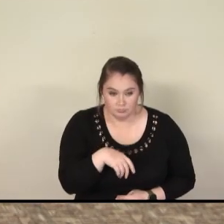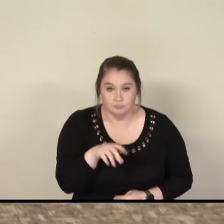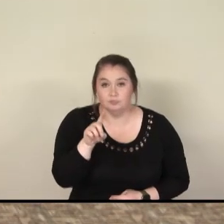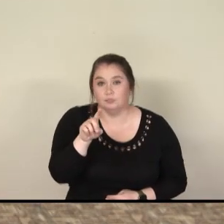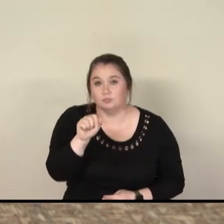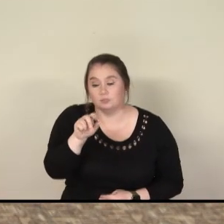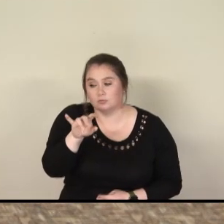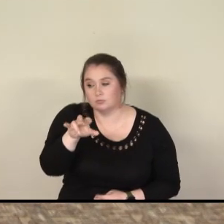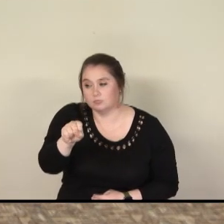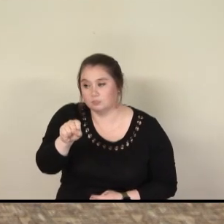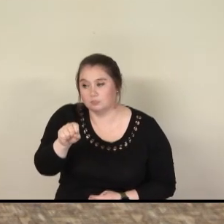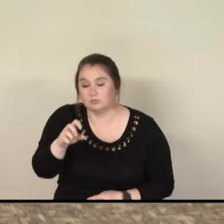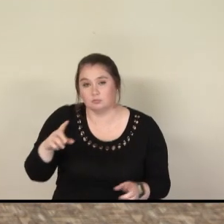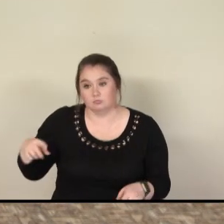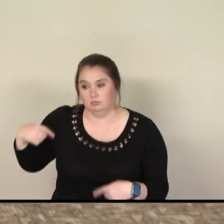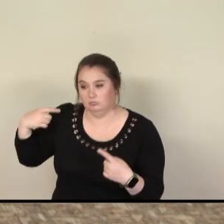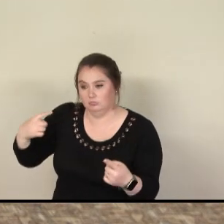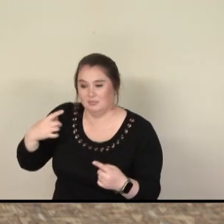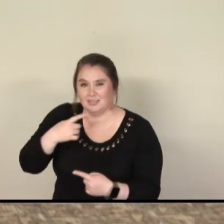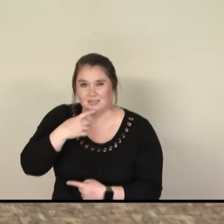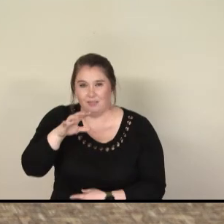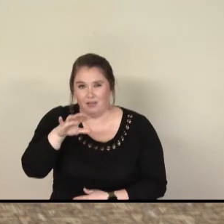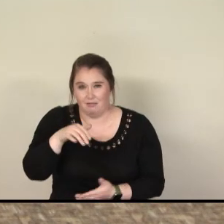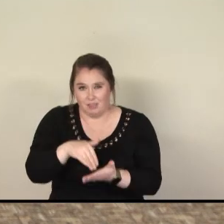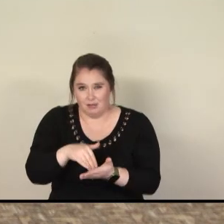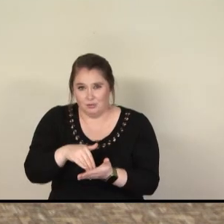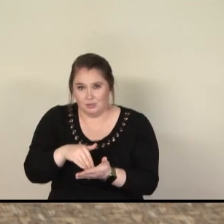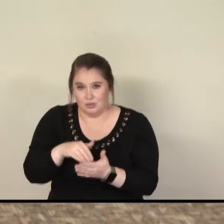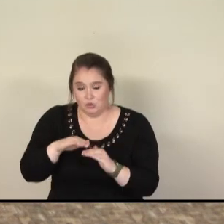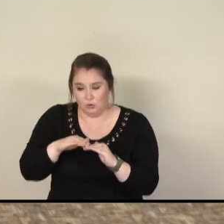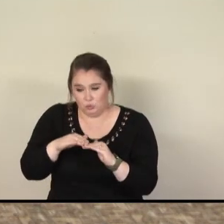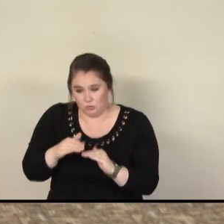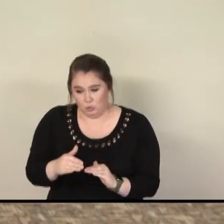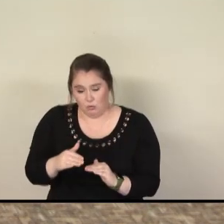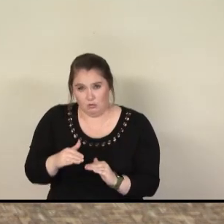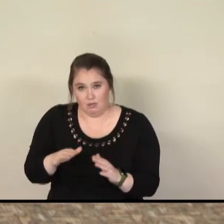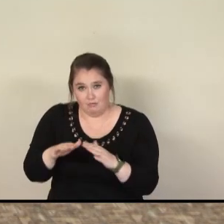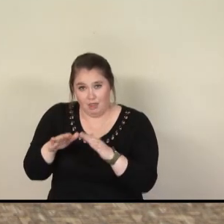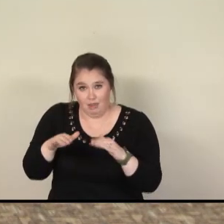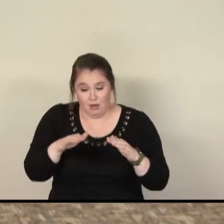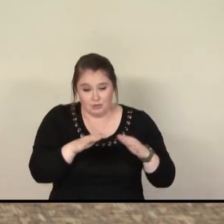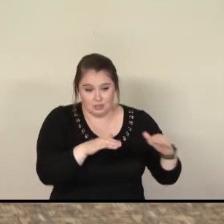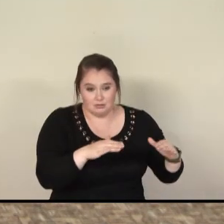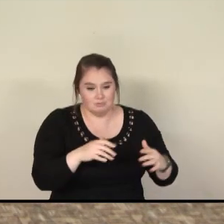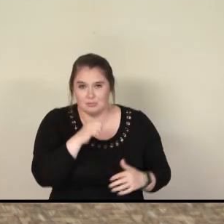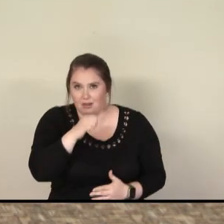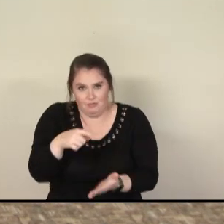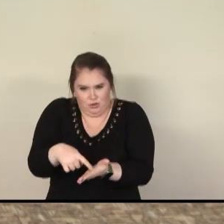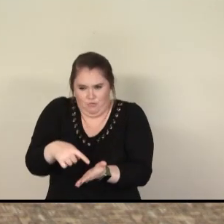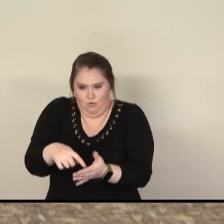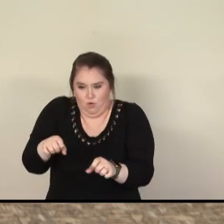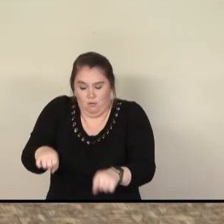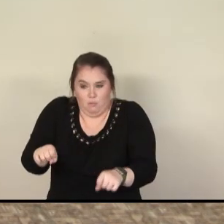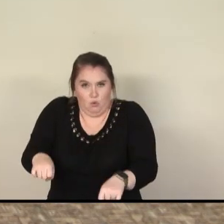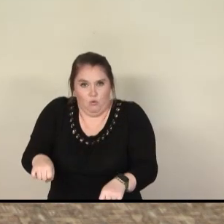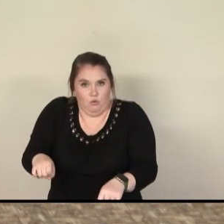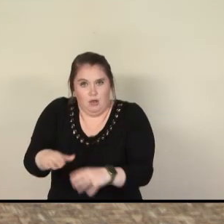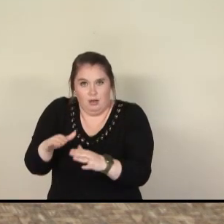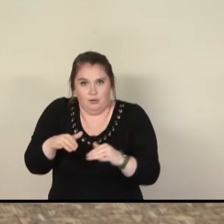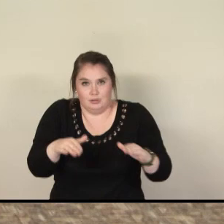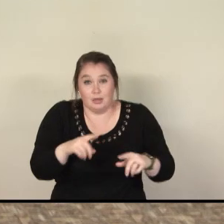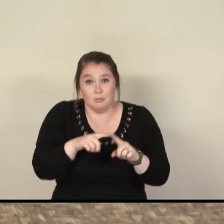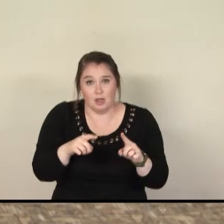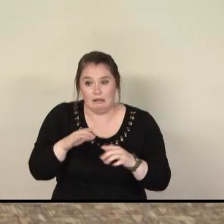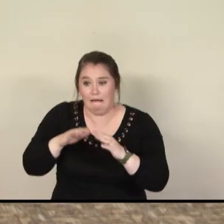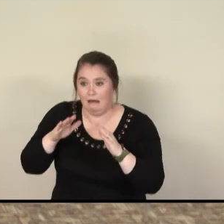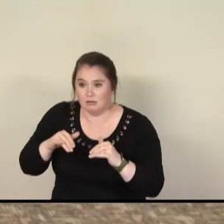Over the past couple of years, I say we're about 5,000 units short of housing in general, not even affordable housing, just 5,000 units